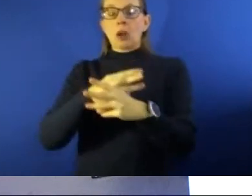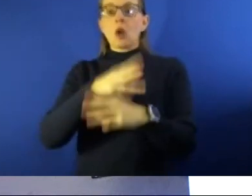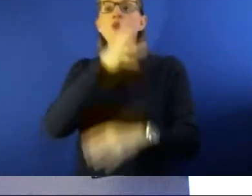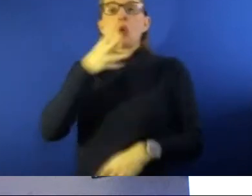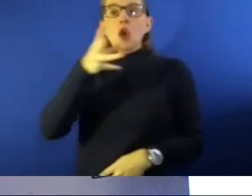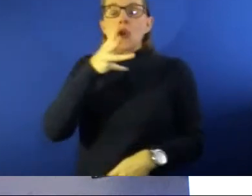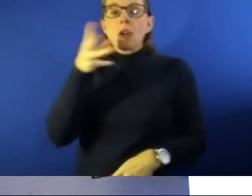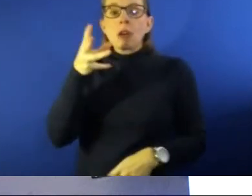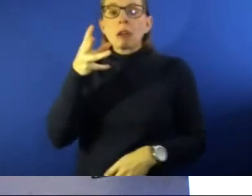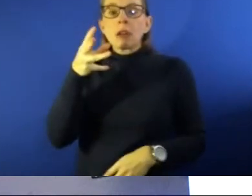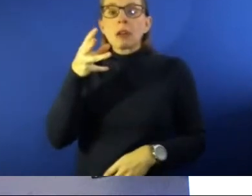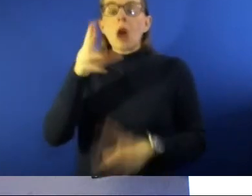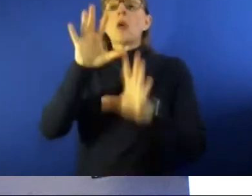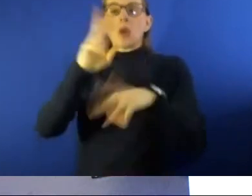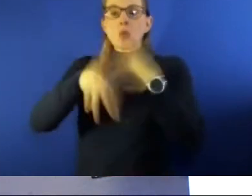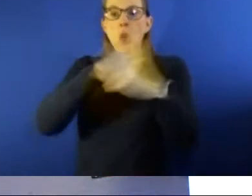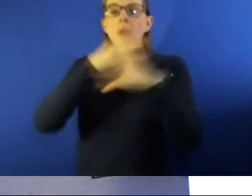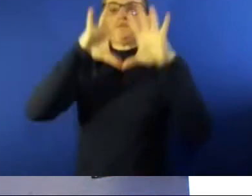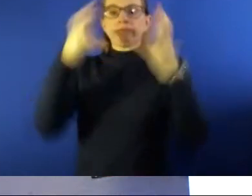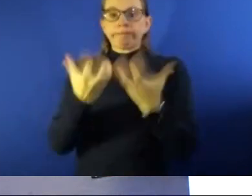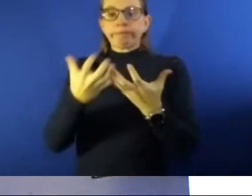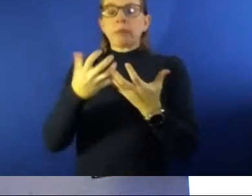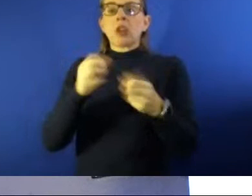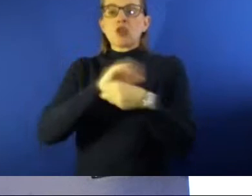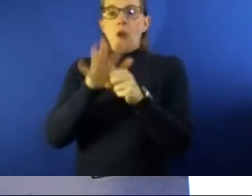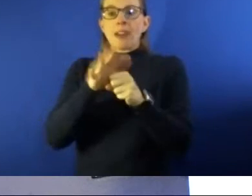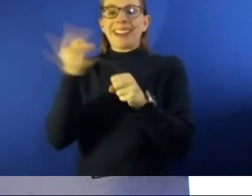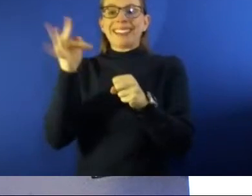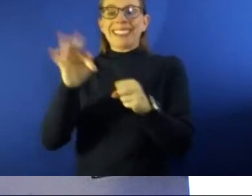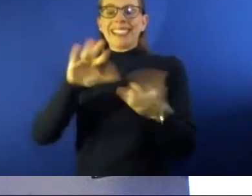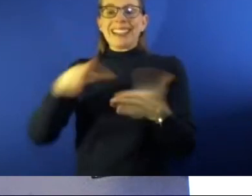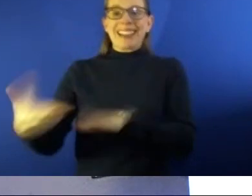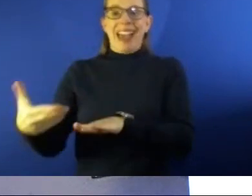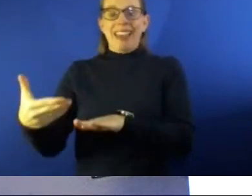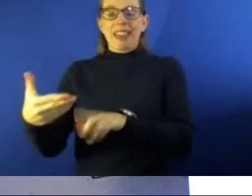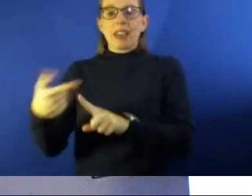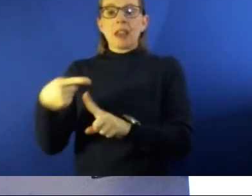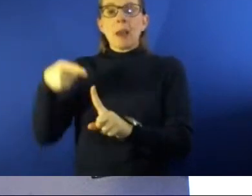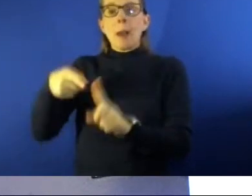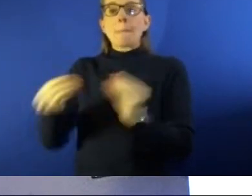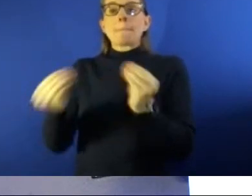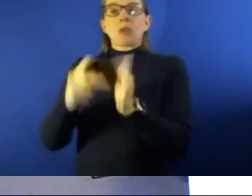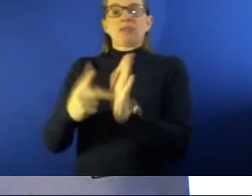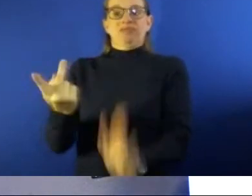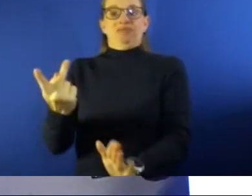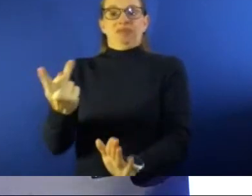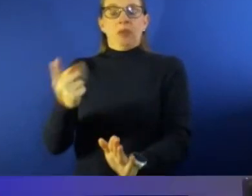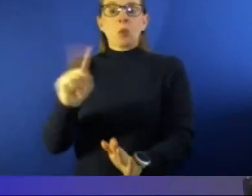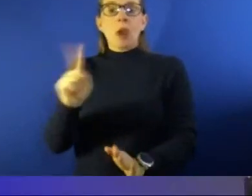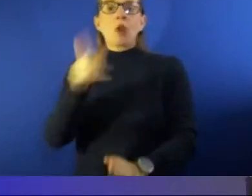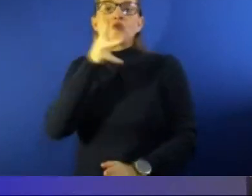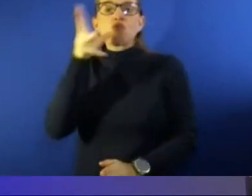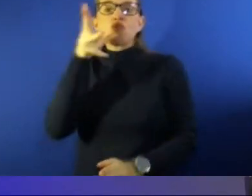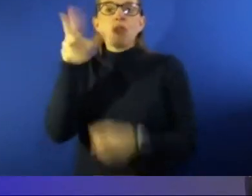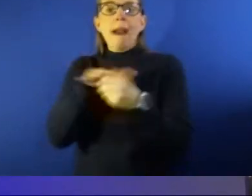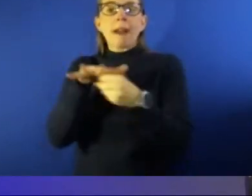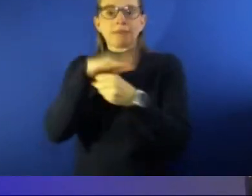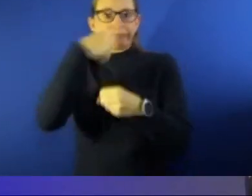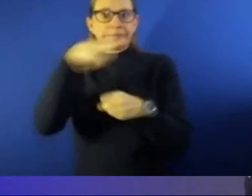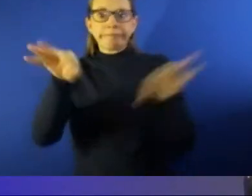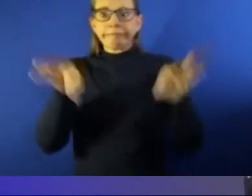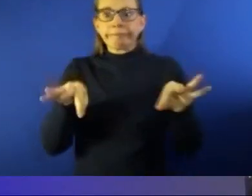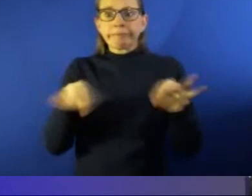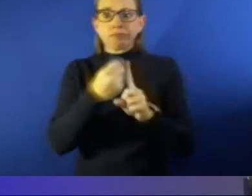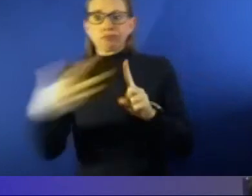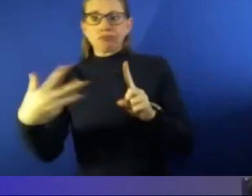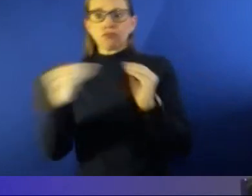rural areas. Why is that? What's being done to combat this? Tell us more. Sure. So if we can take a